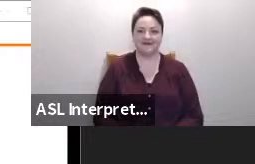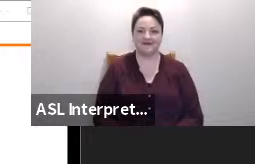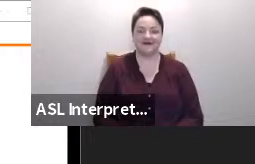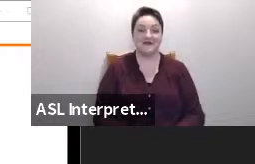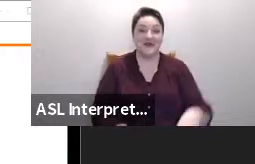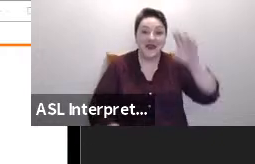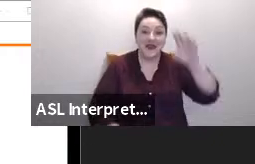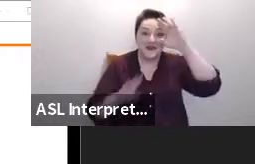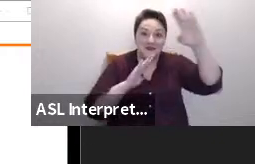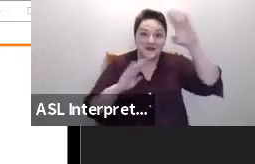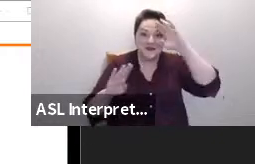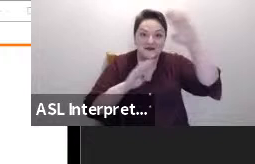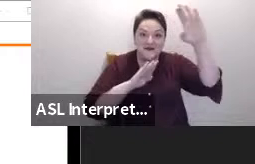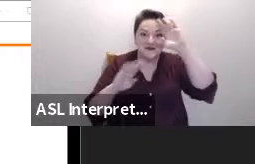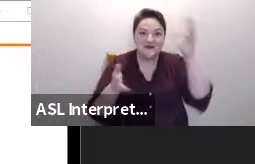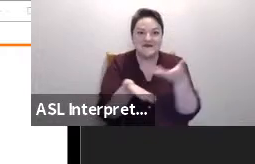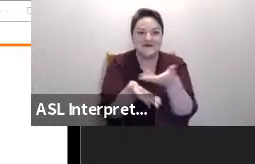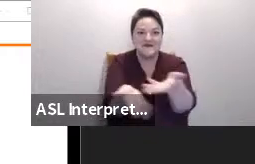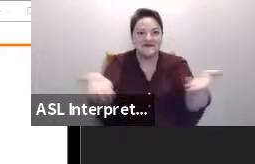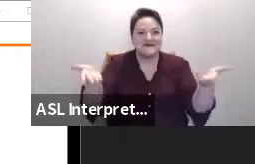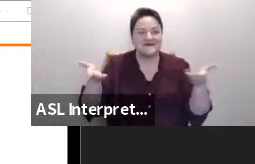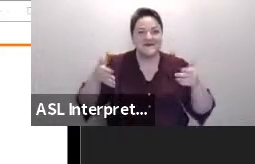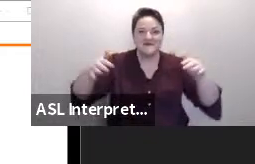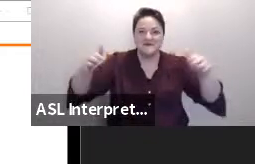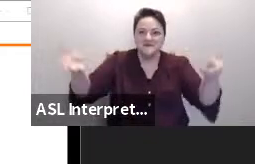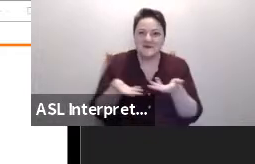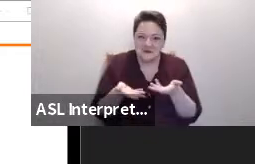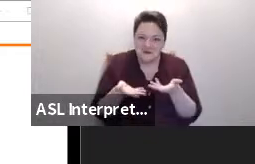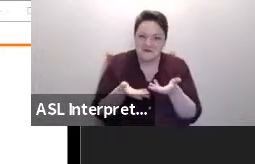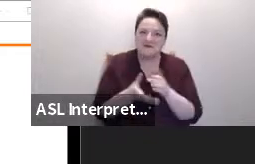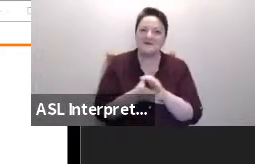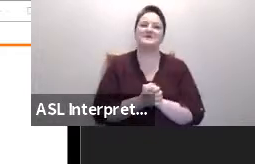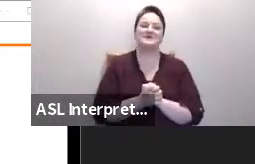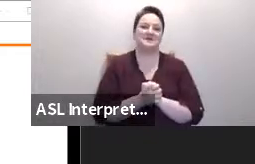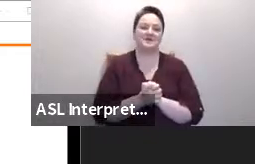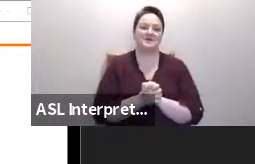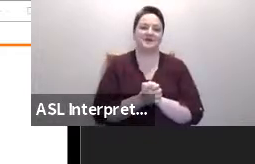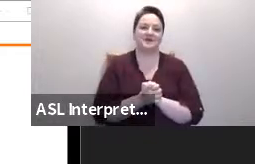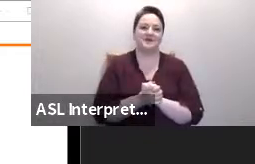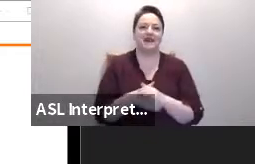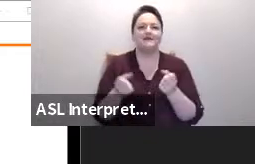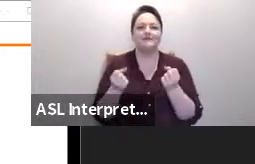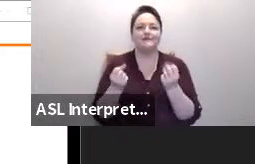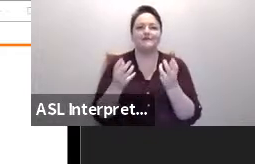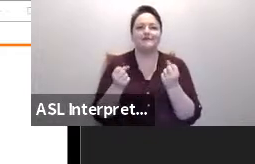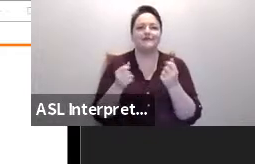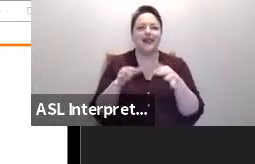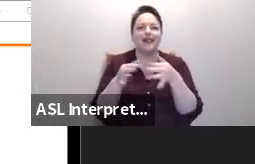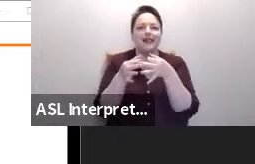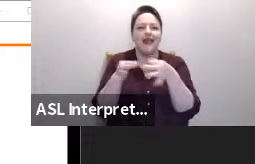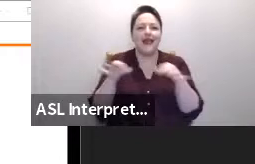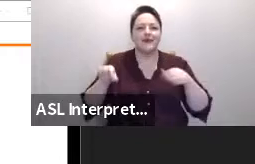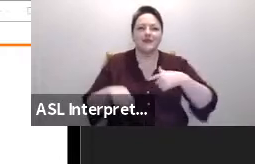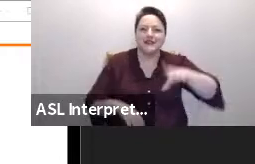Hello, everyone. Assalamu alaikum. Allahu Akbar.